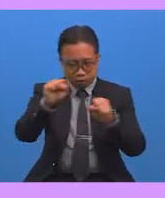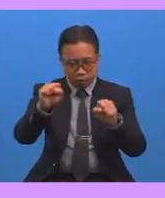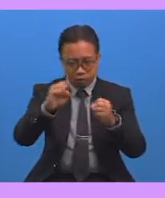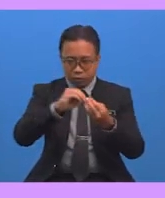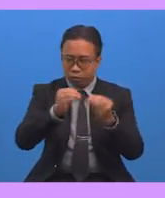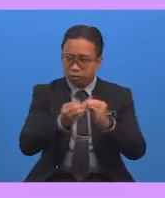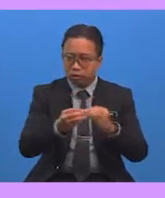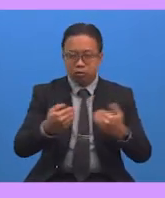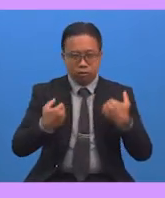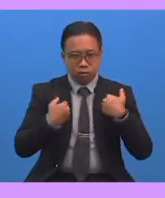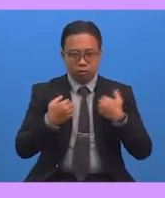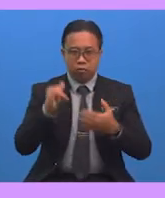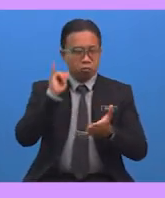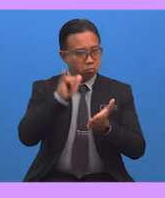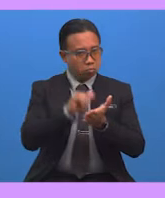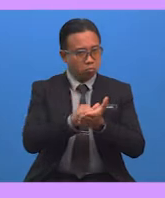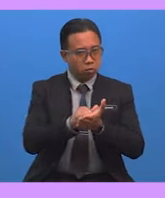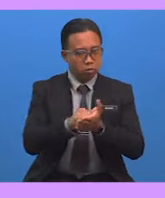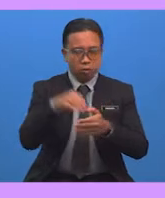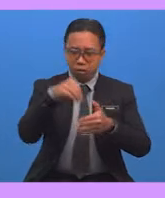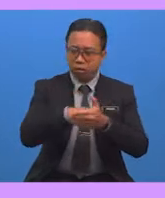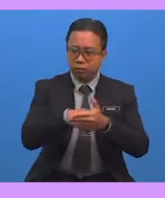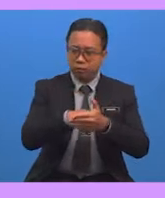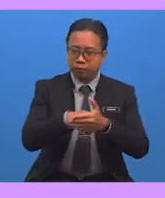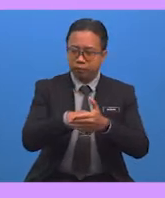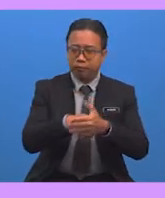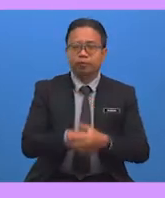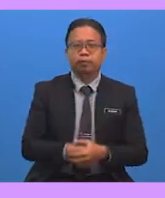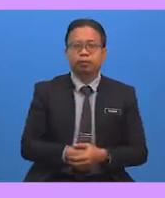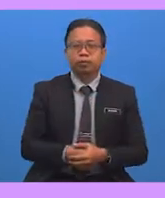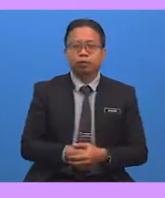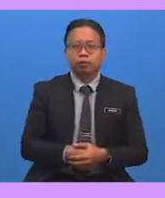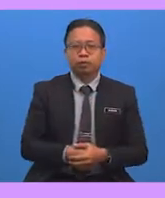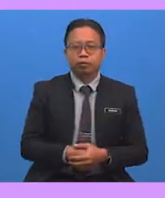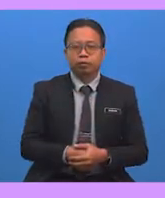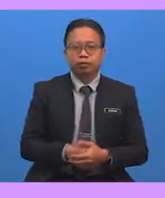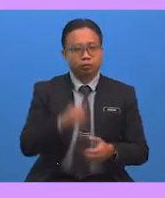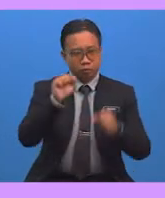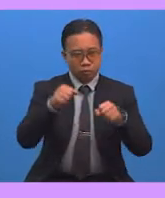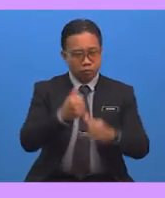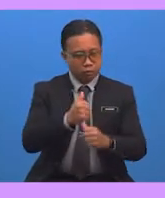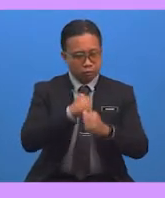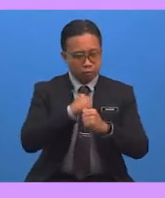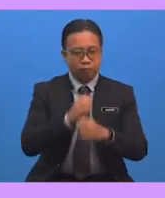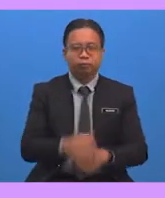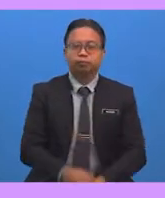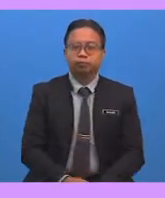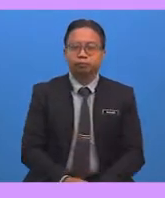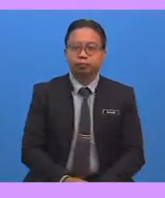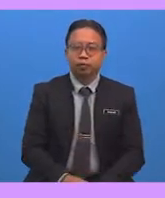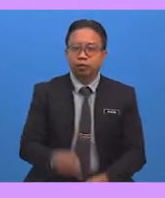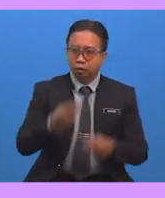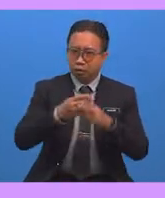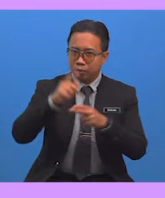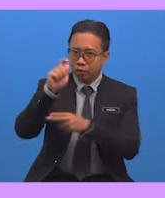confidence to face difficult situations, and be independent. For instance, Thomas